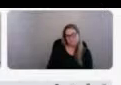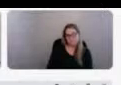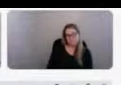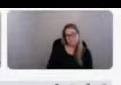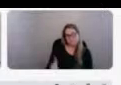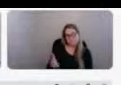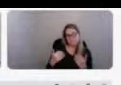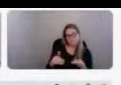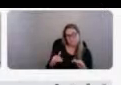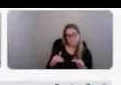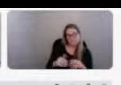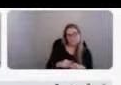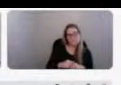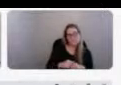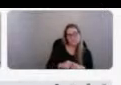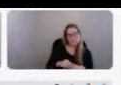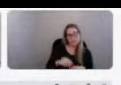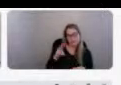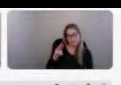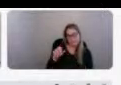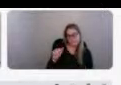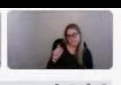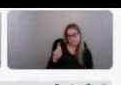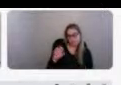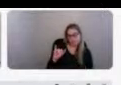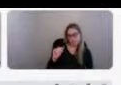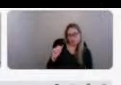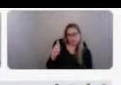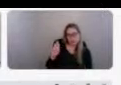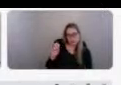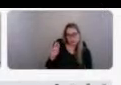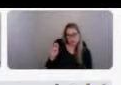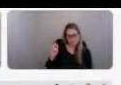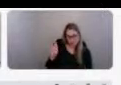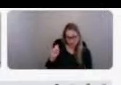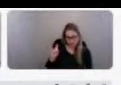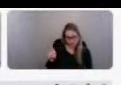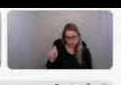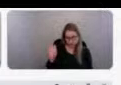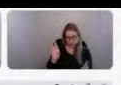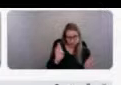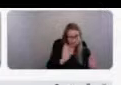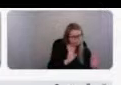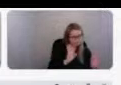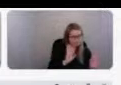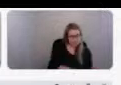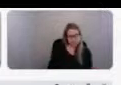okay we will go next to you maria romero miss romero are you on the line